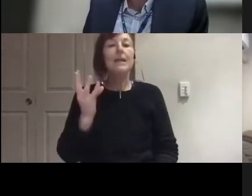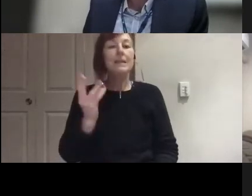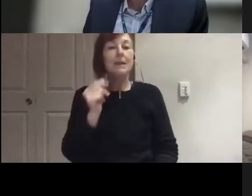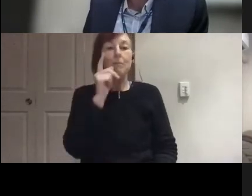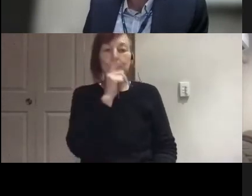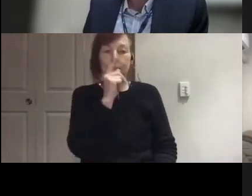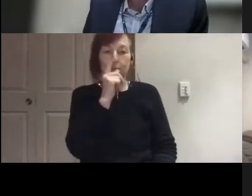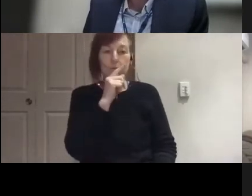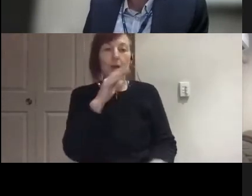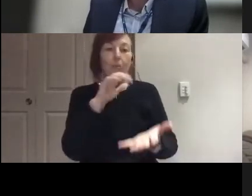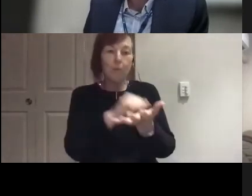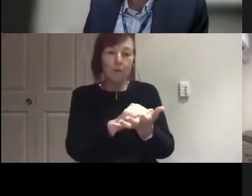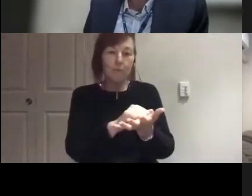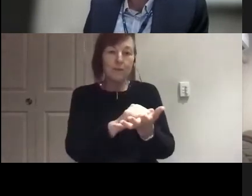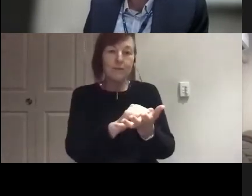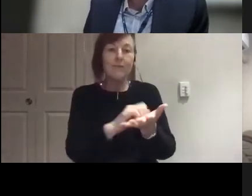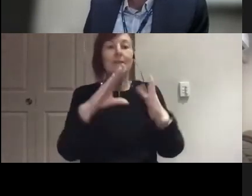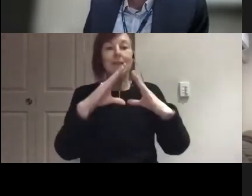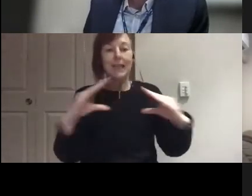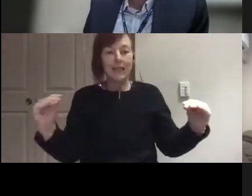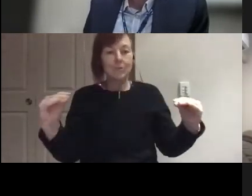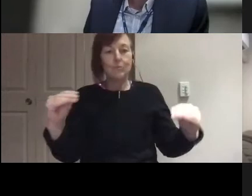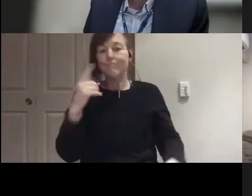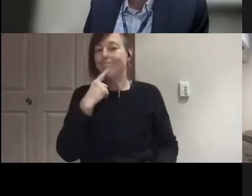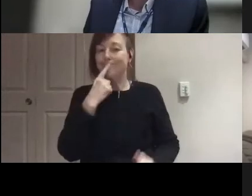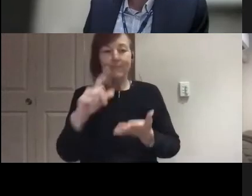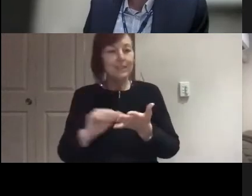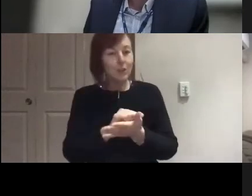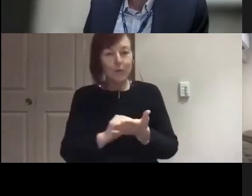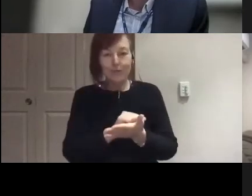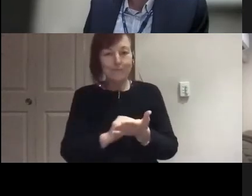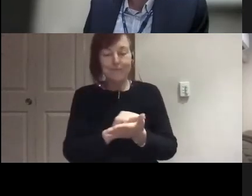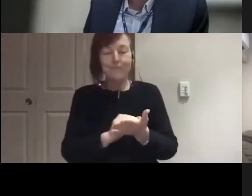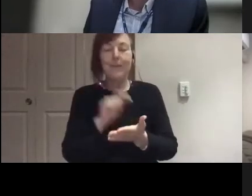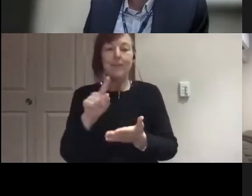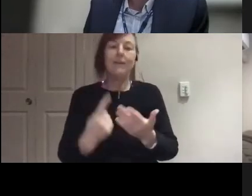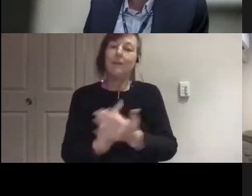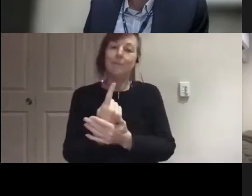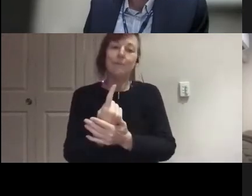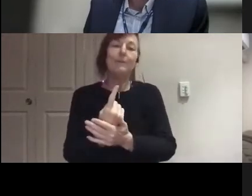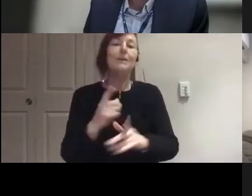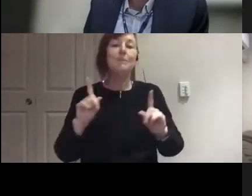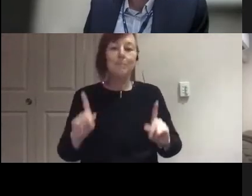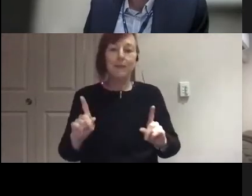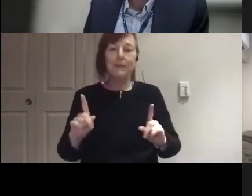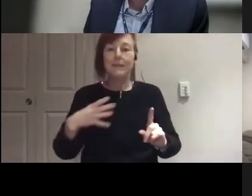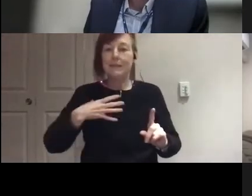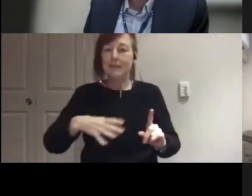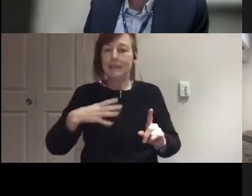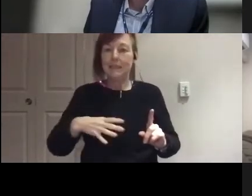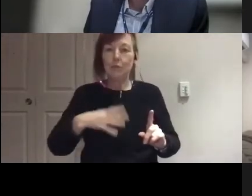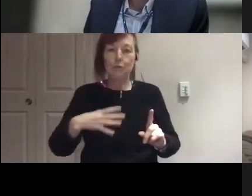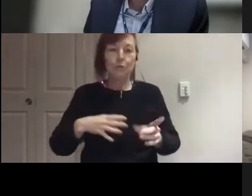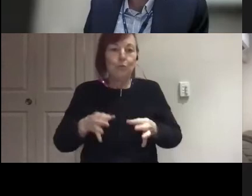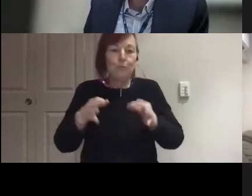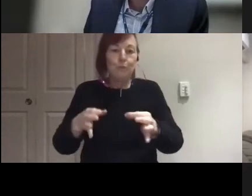week and possibly next week, I'm sorry about that. However, we just have to divert the people and resources that we have to really get on